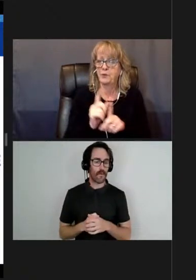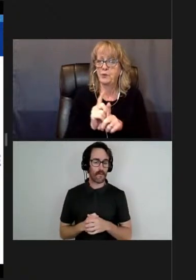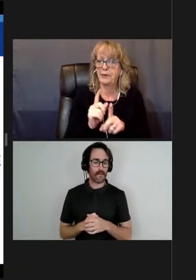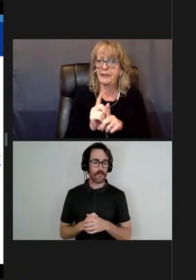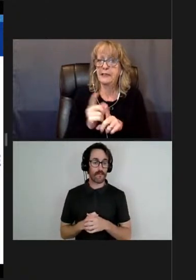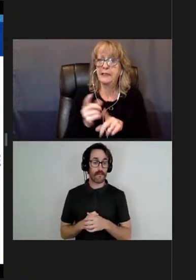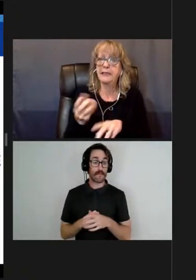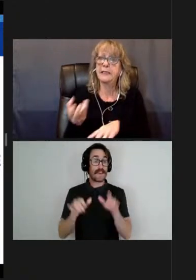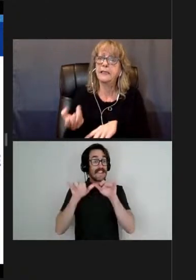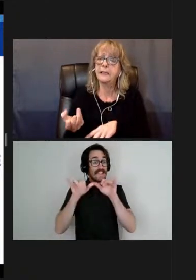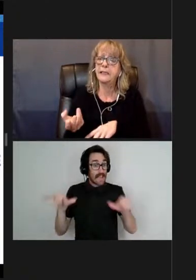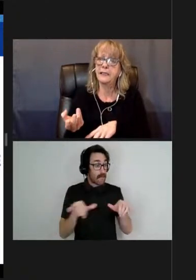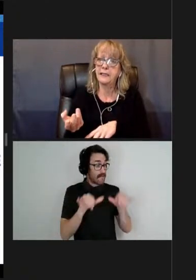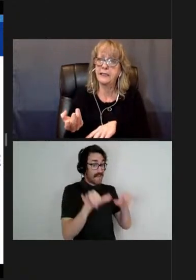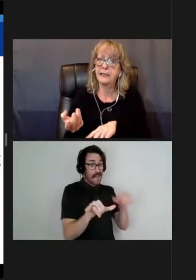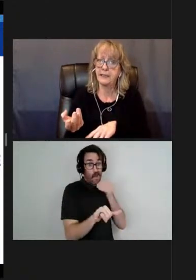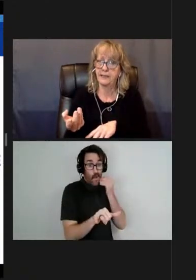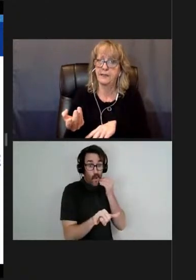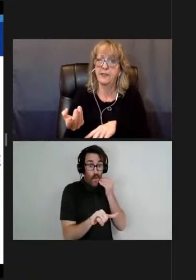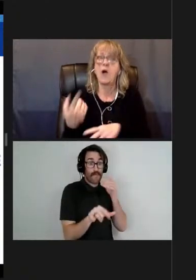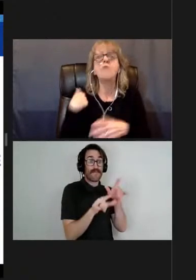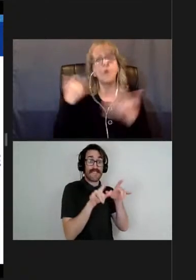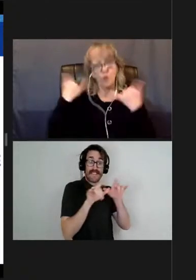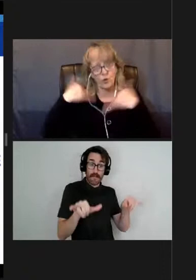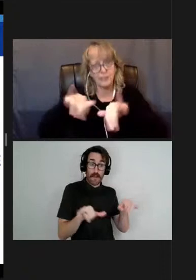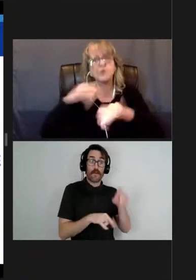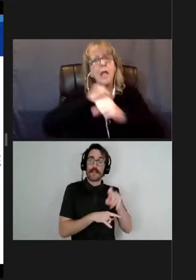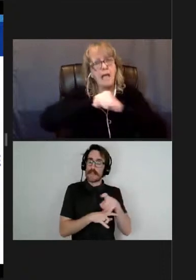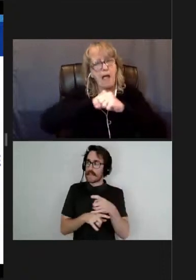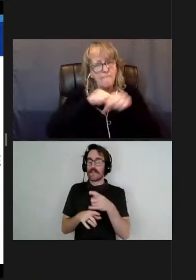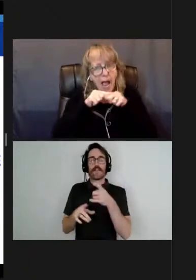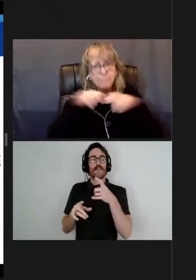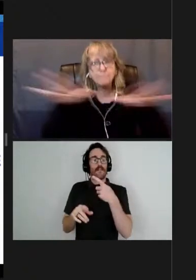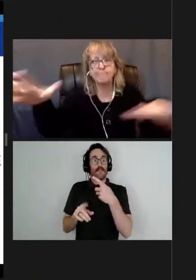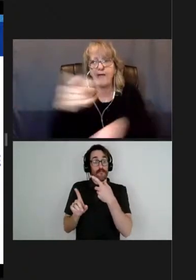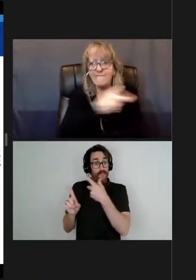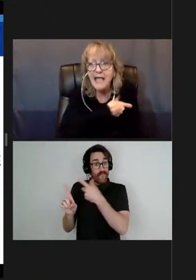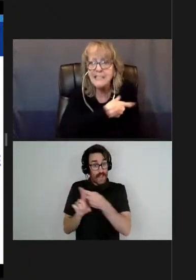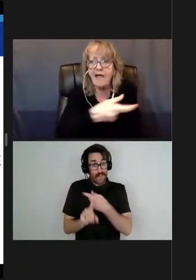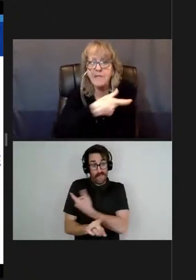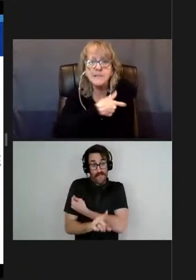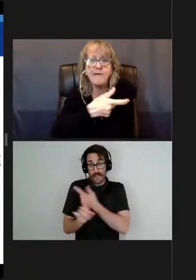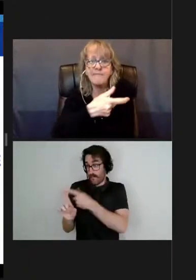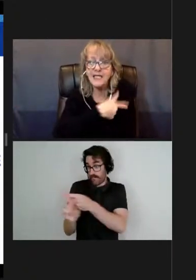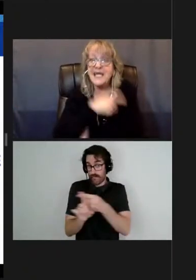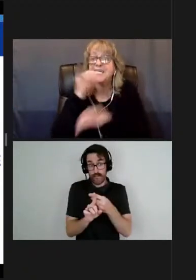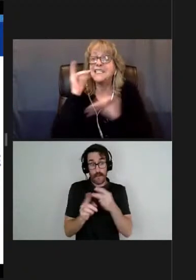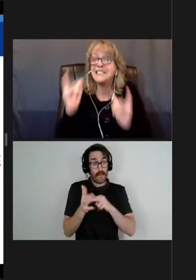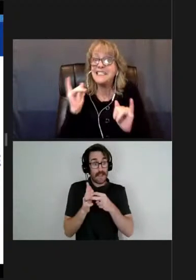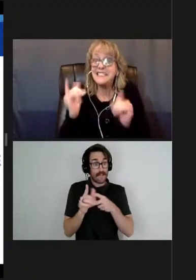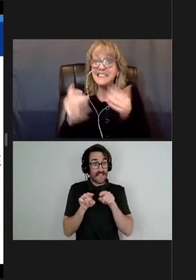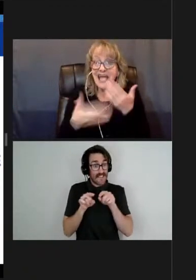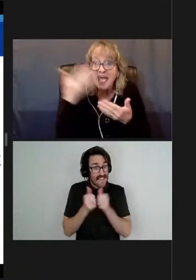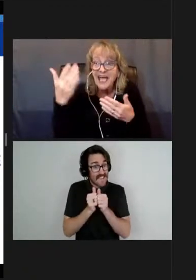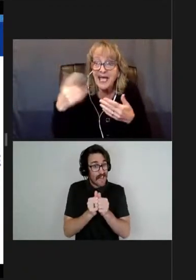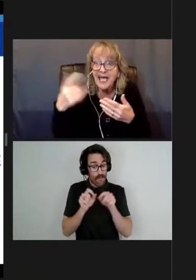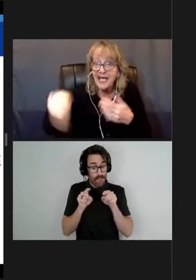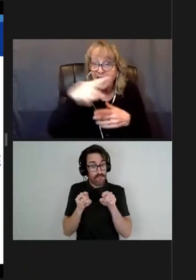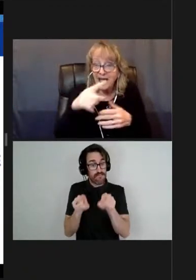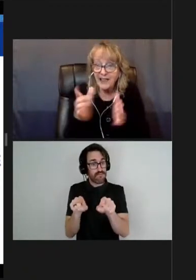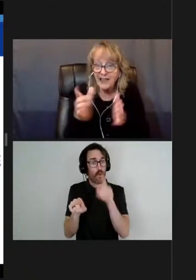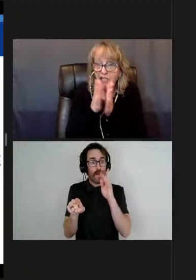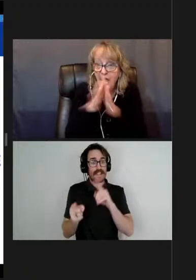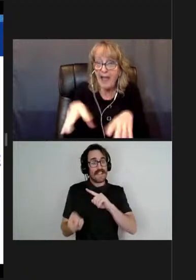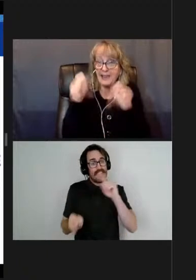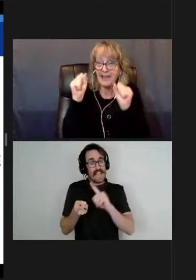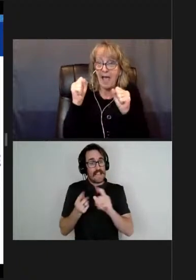vaccinate people who are most at risk of serious illness and death. The thing I would flag here is that